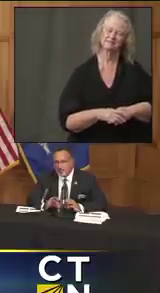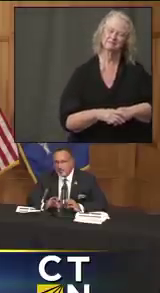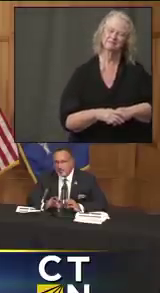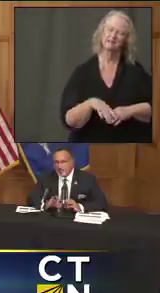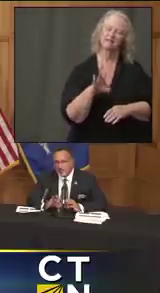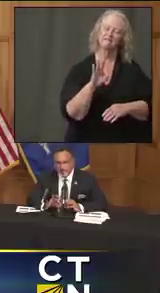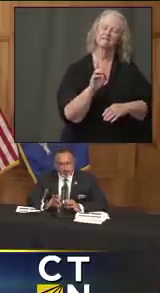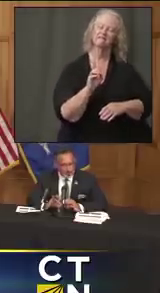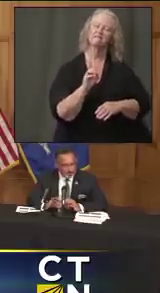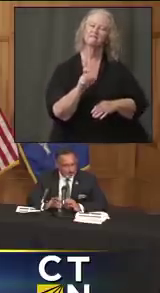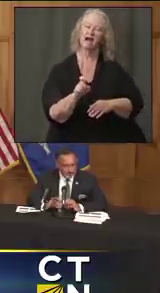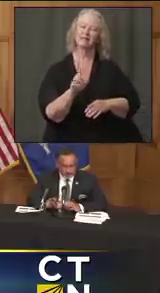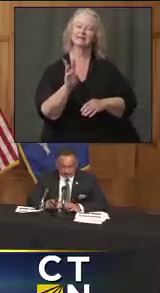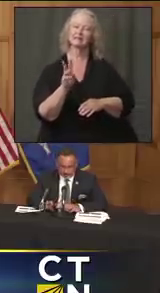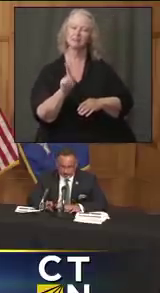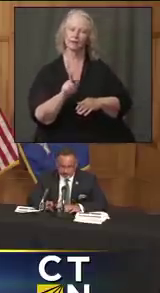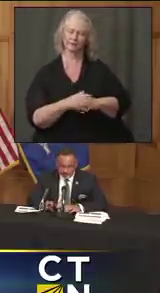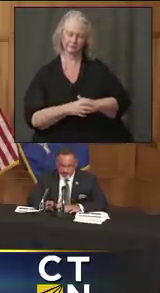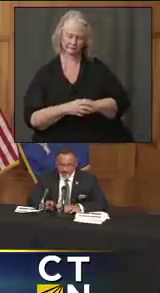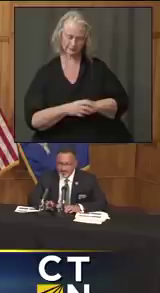Fox 61.